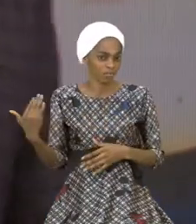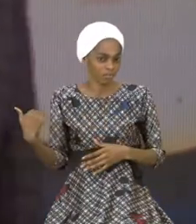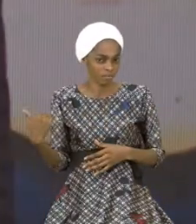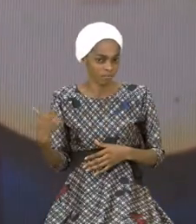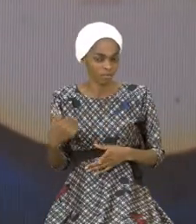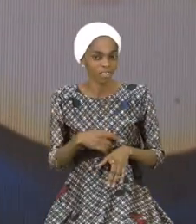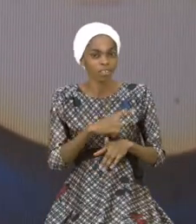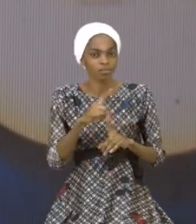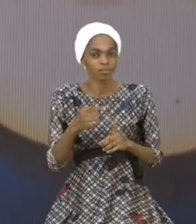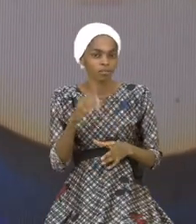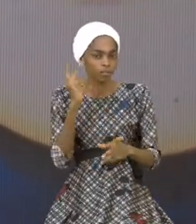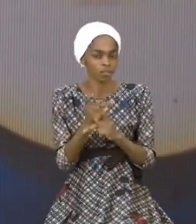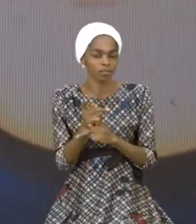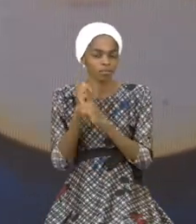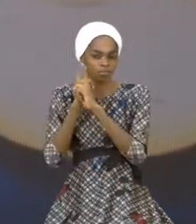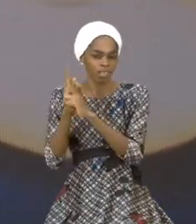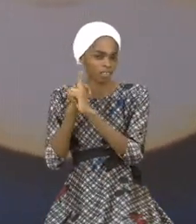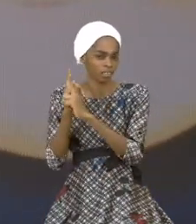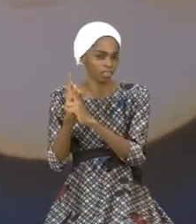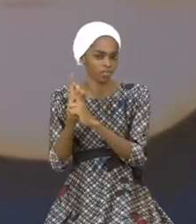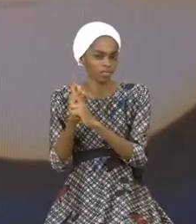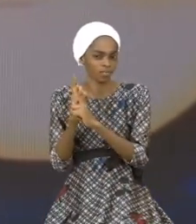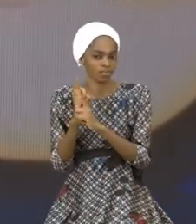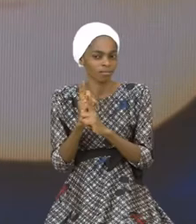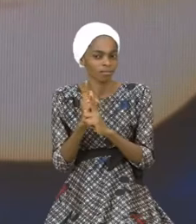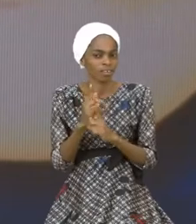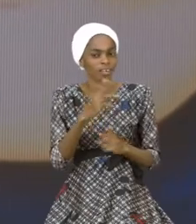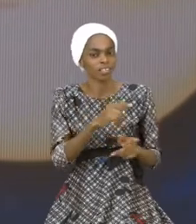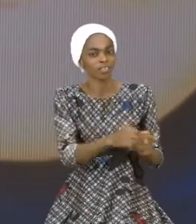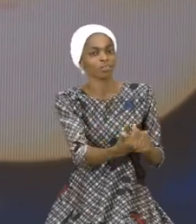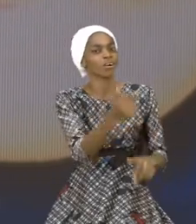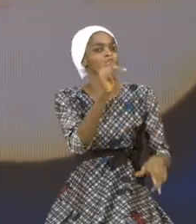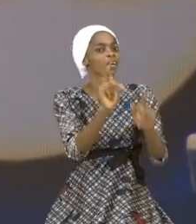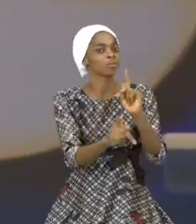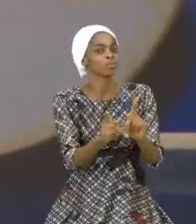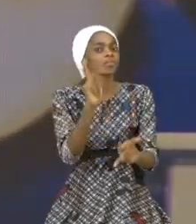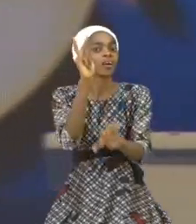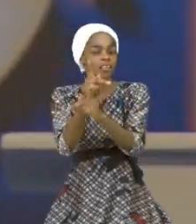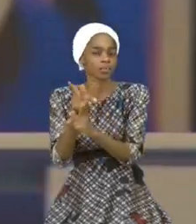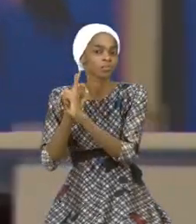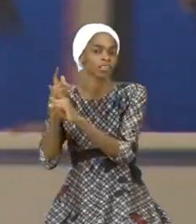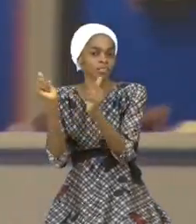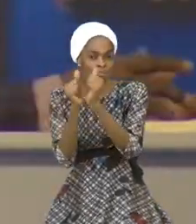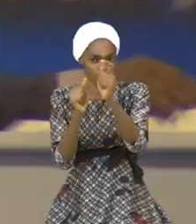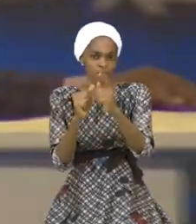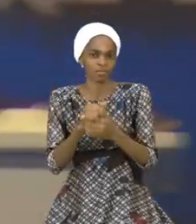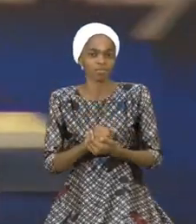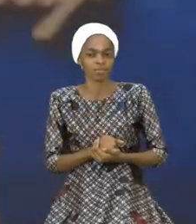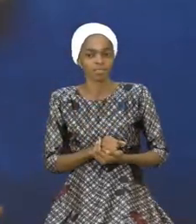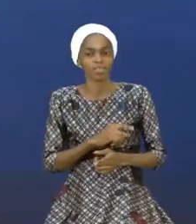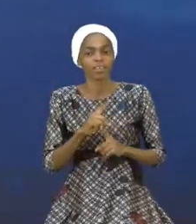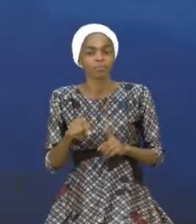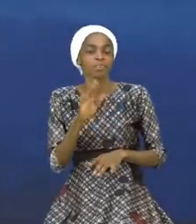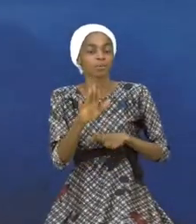keep malice, the other people too will keep malice with you. When you don't wear a